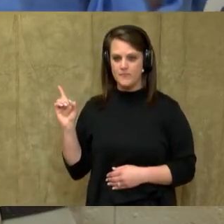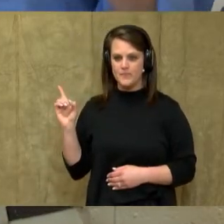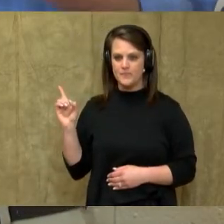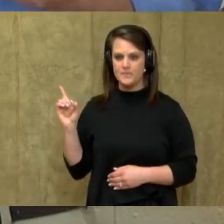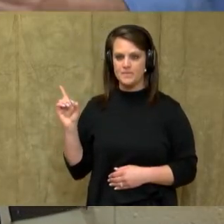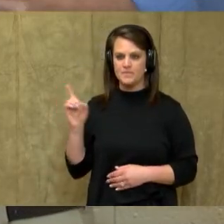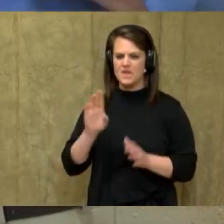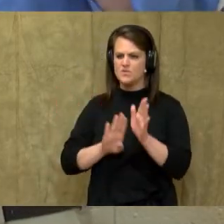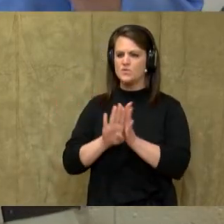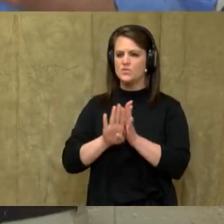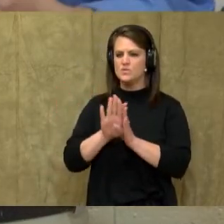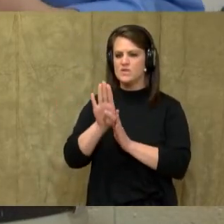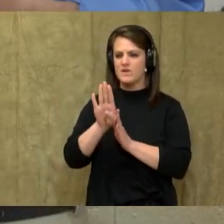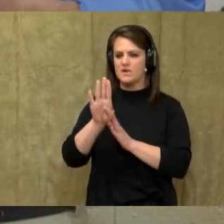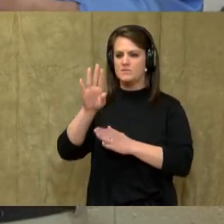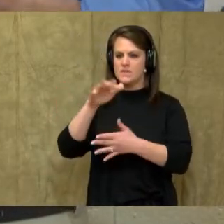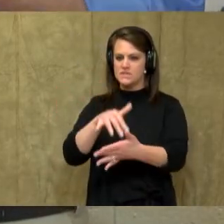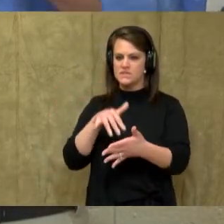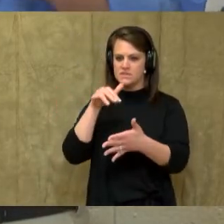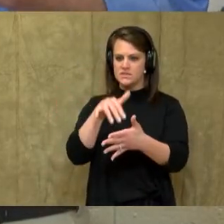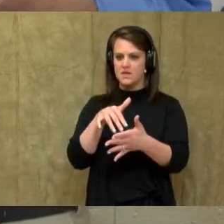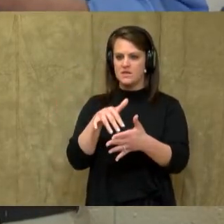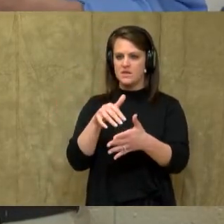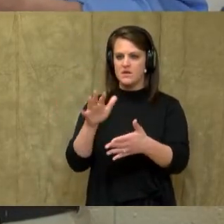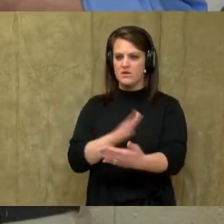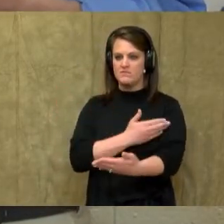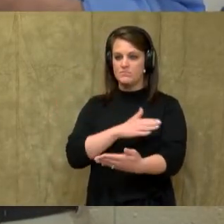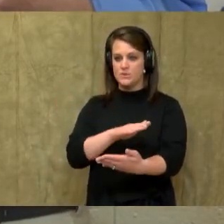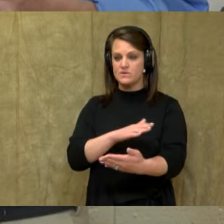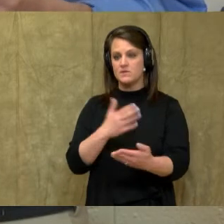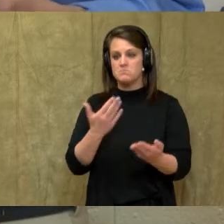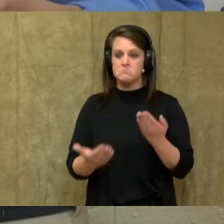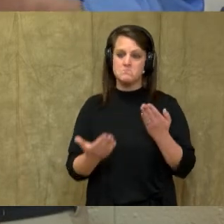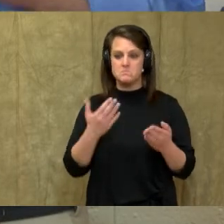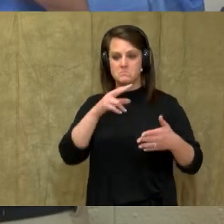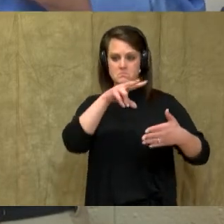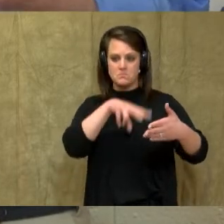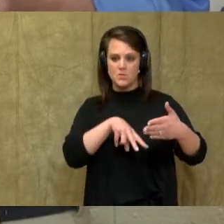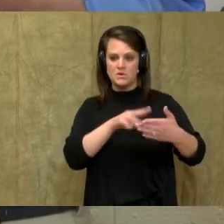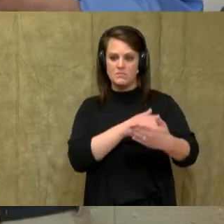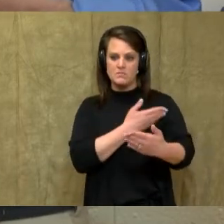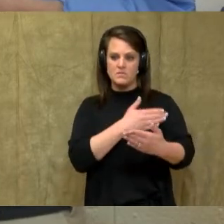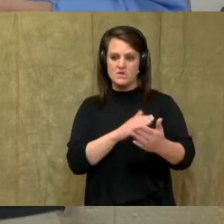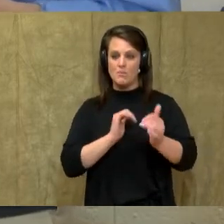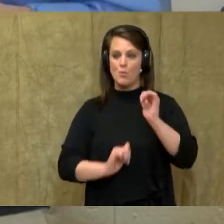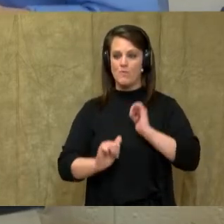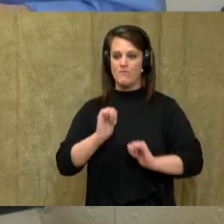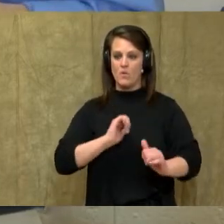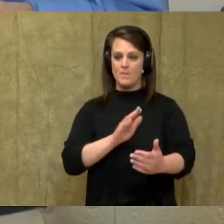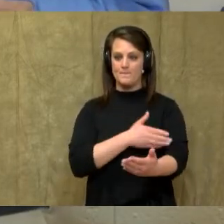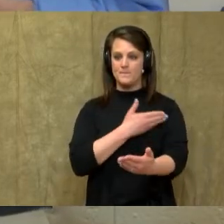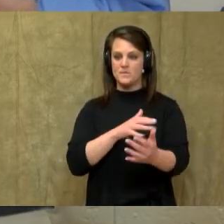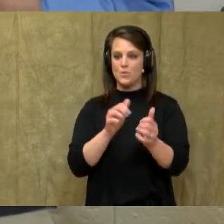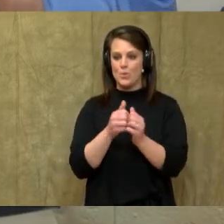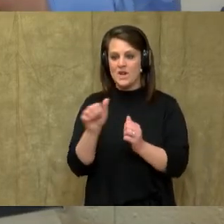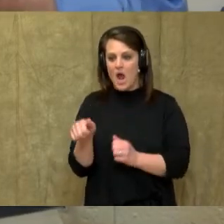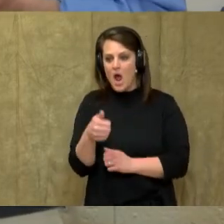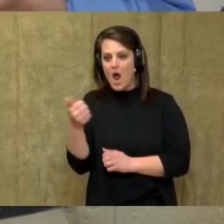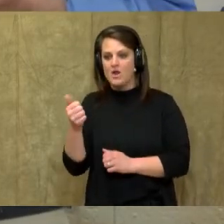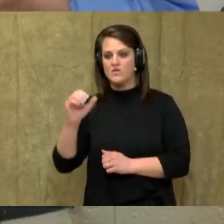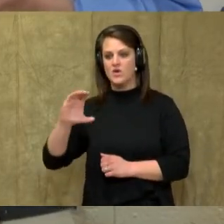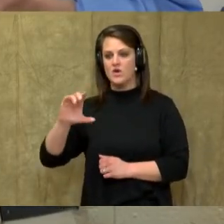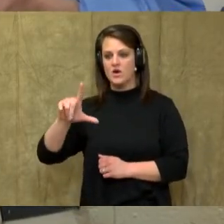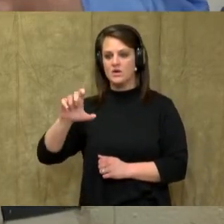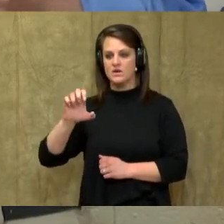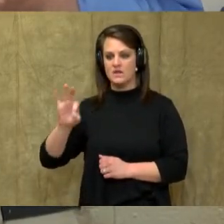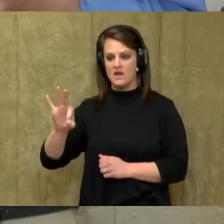you develop in your study of music, you may begin to read music and perform music using other clefs. If you